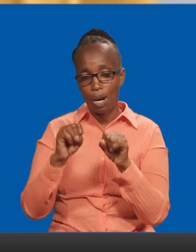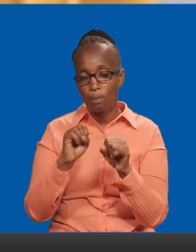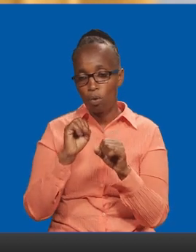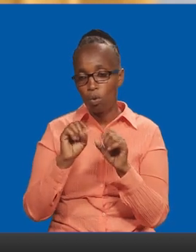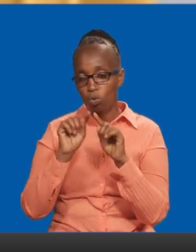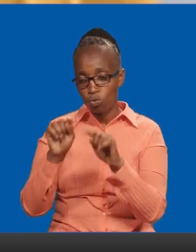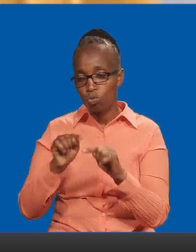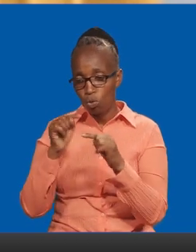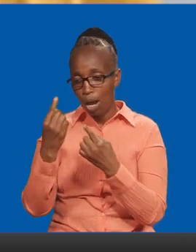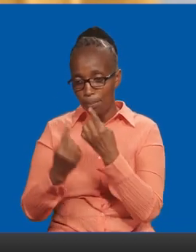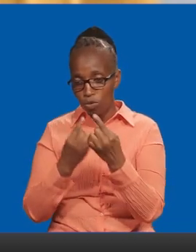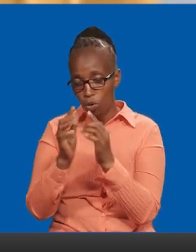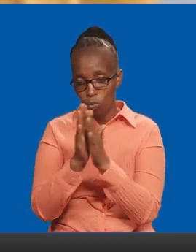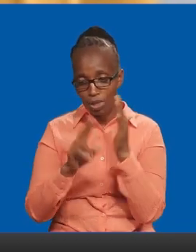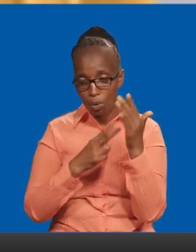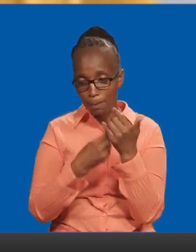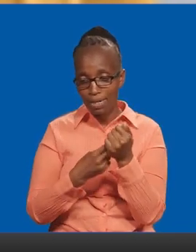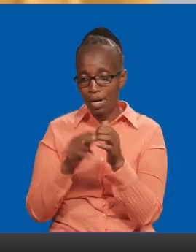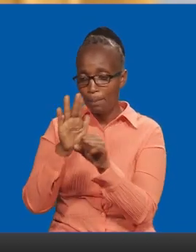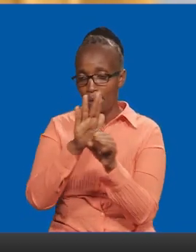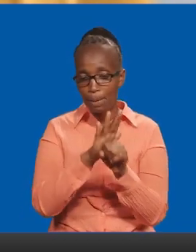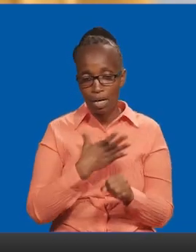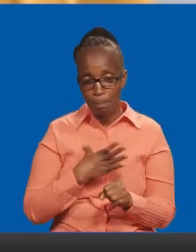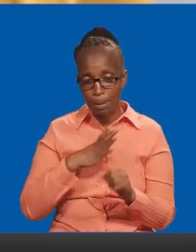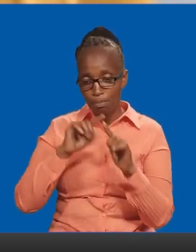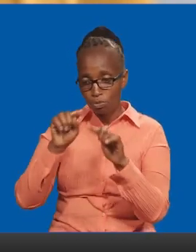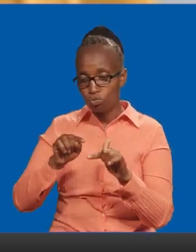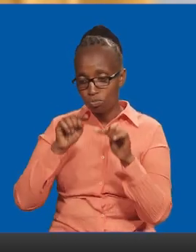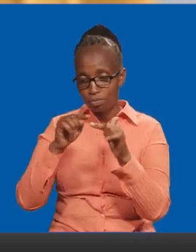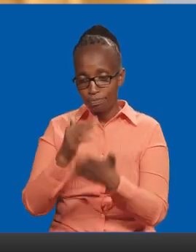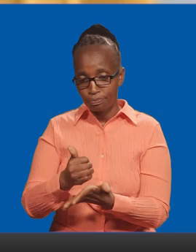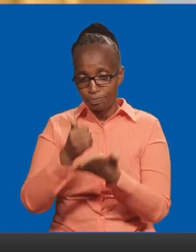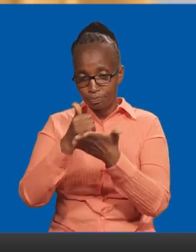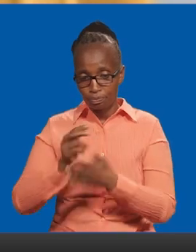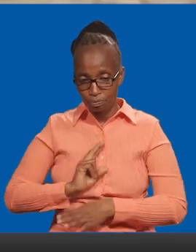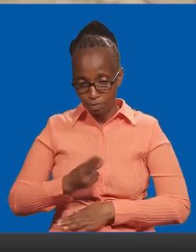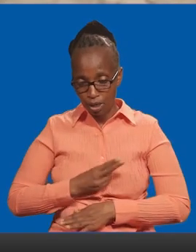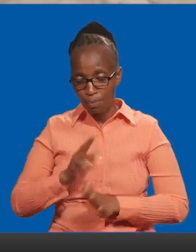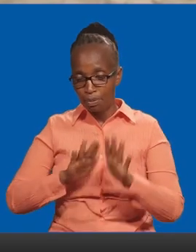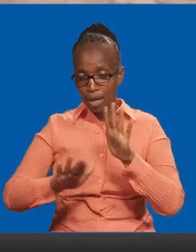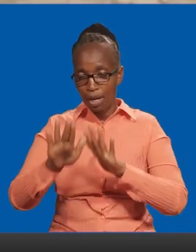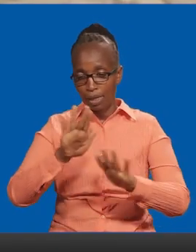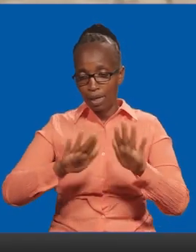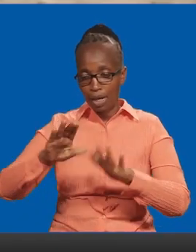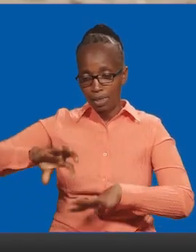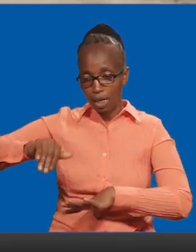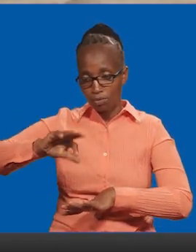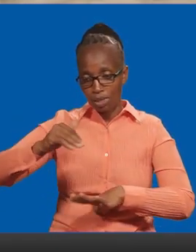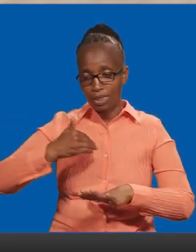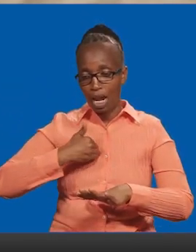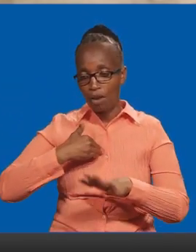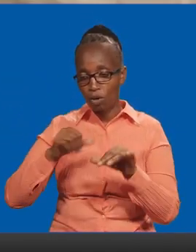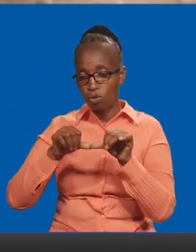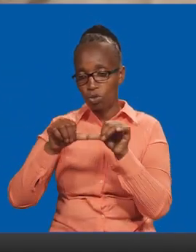plan so that we reach out to our partners, to as many people as possible to help us. Na serikali ya kaunti ya Kirinyaga